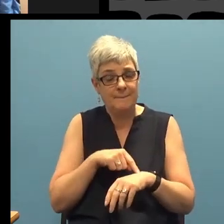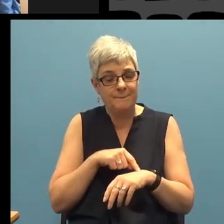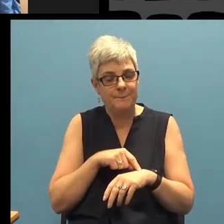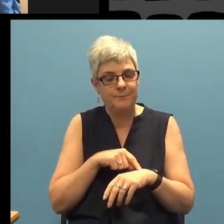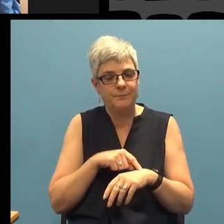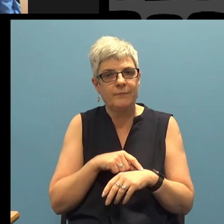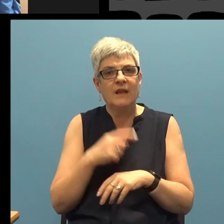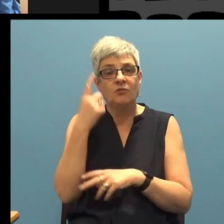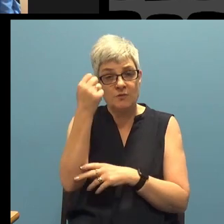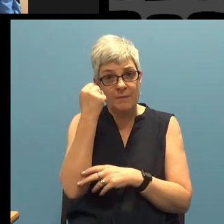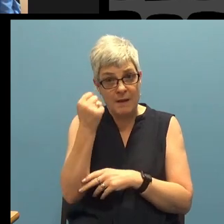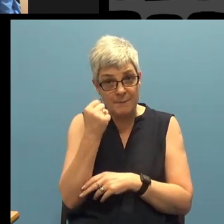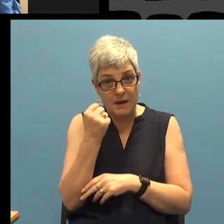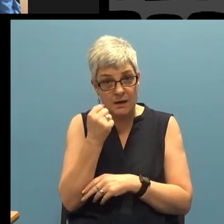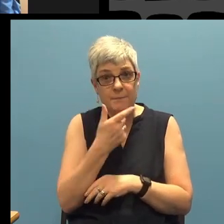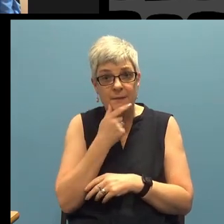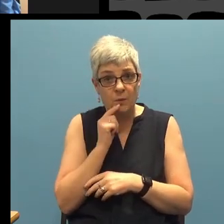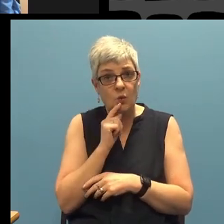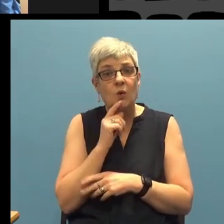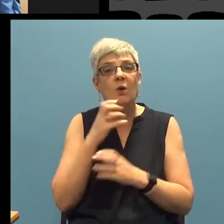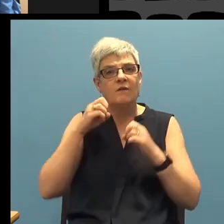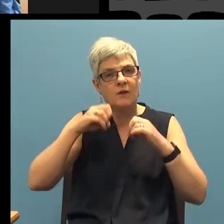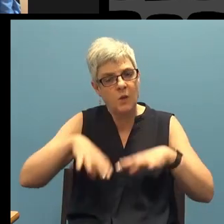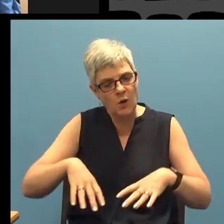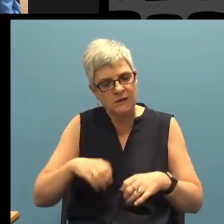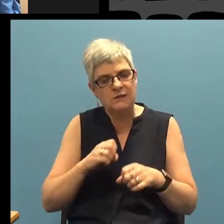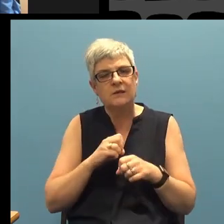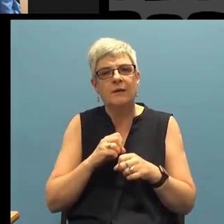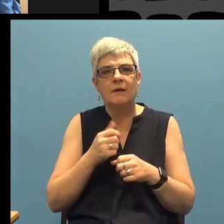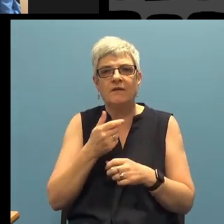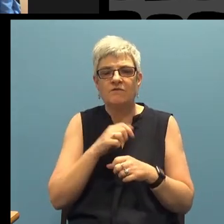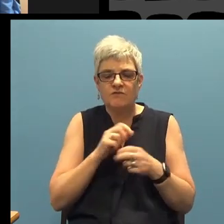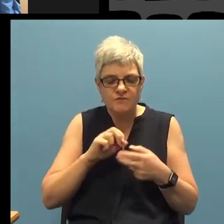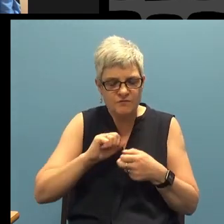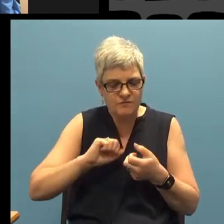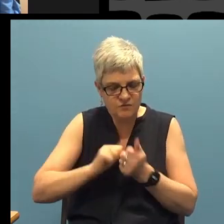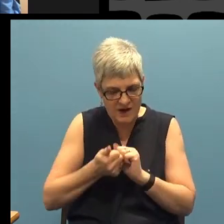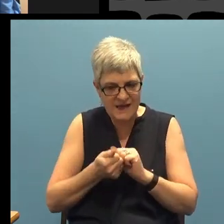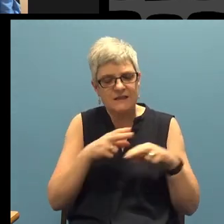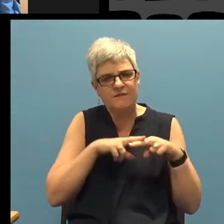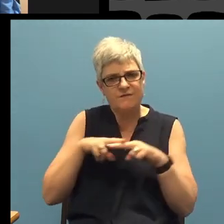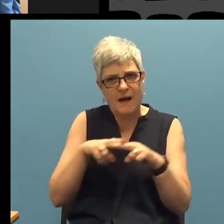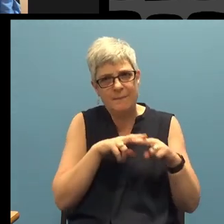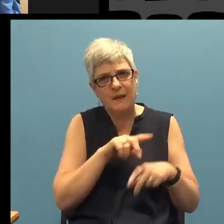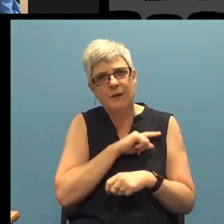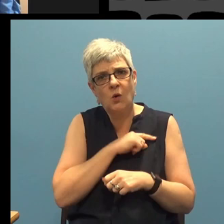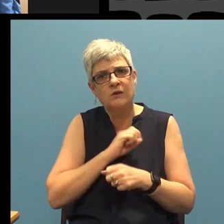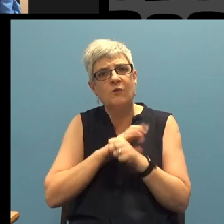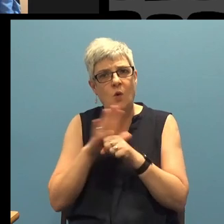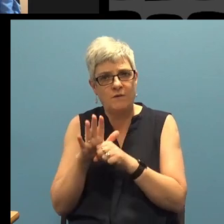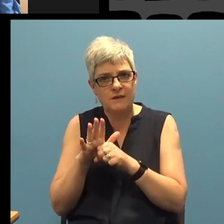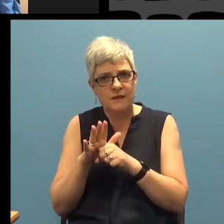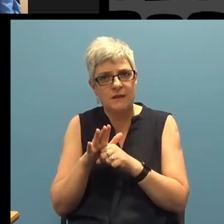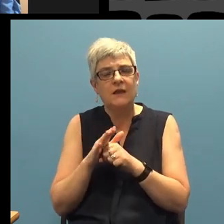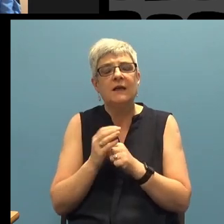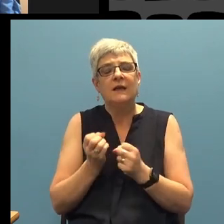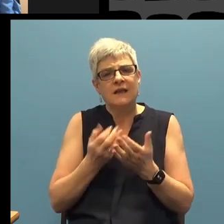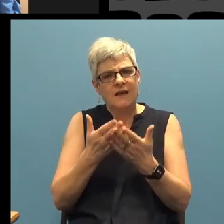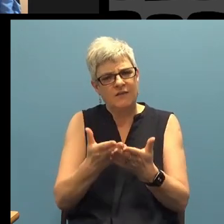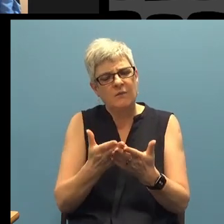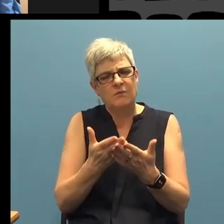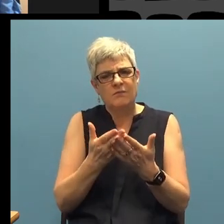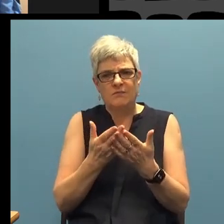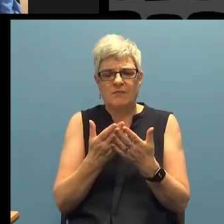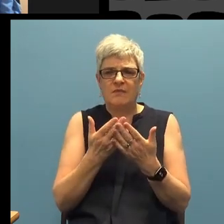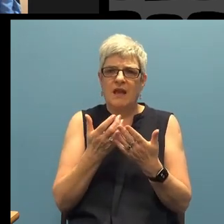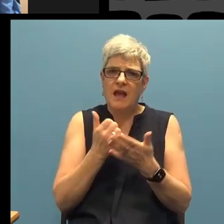We remember those who have lost friends and family to COVID-19. And pray that they would have the space to grieve, but also have people around them